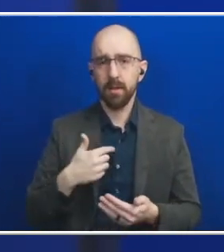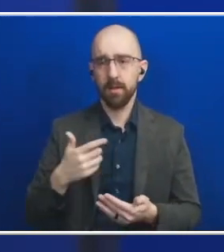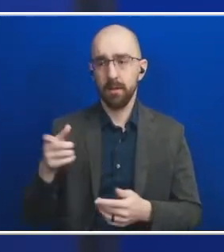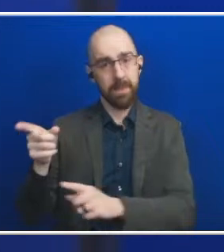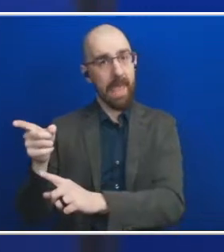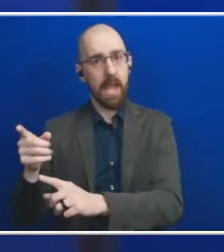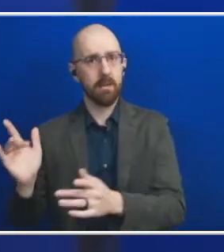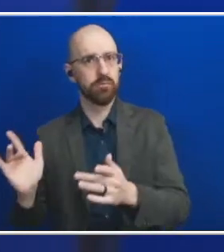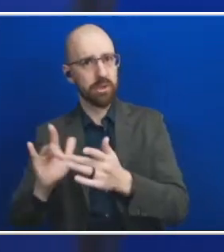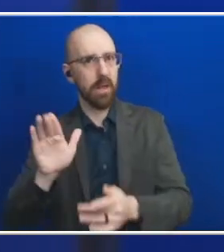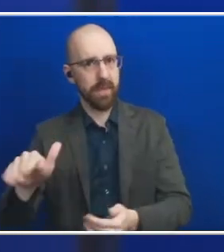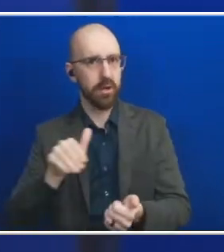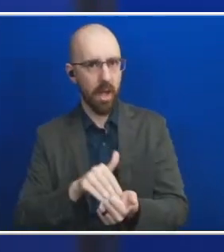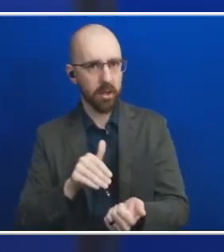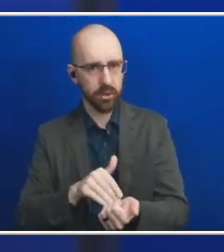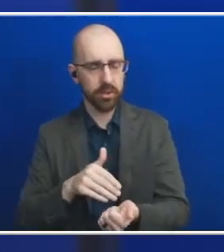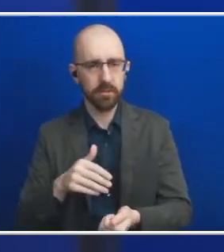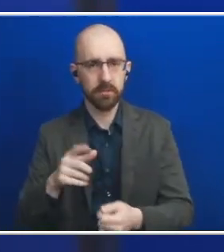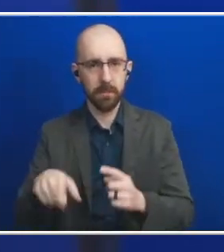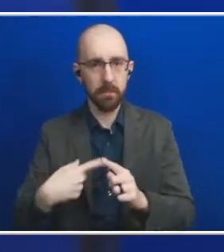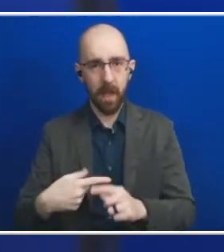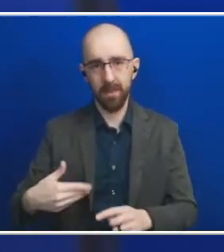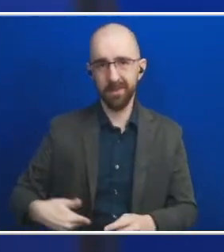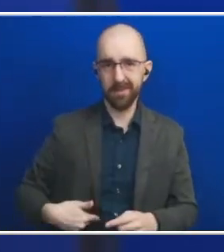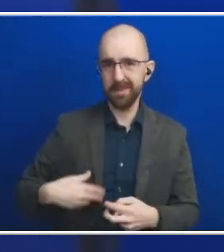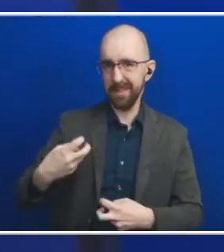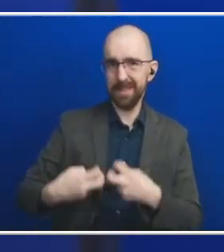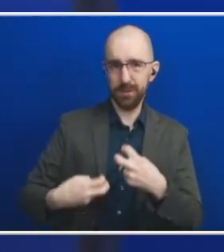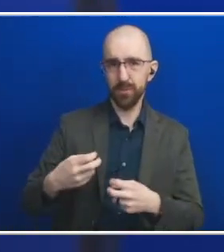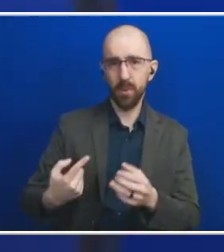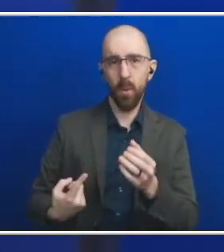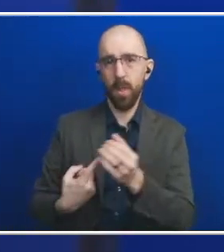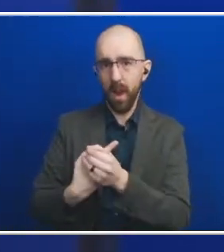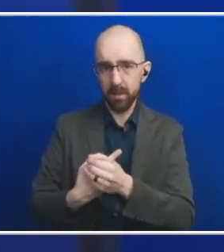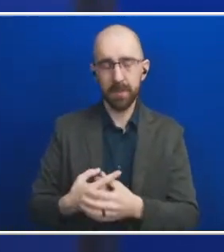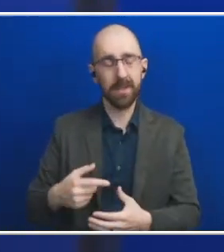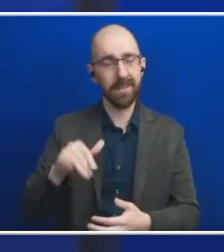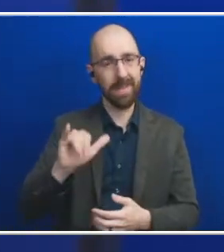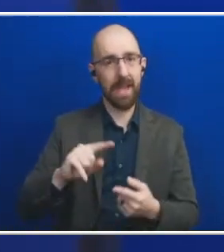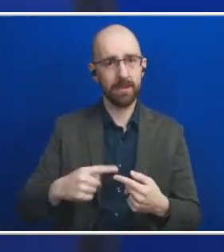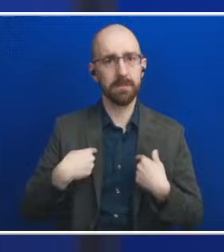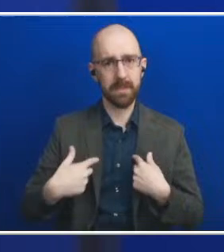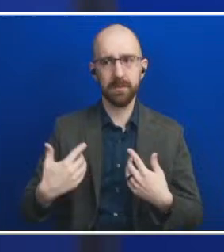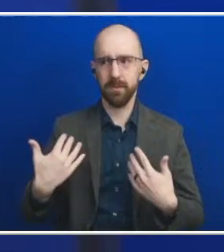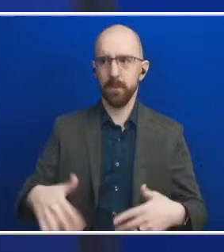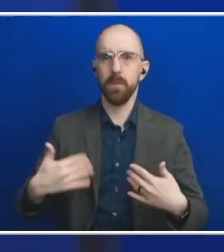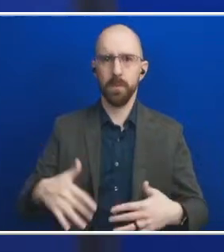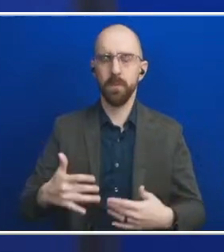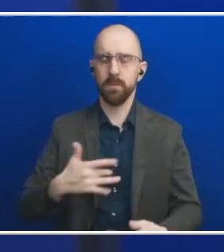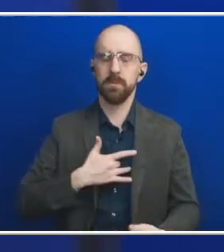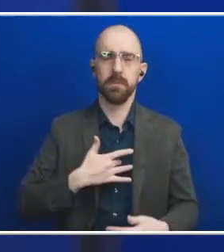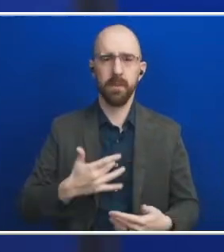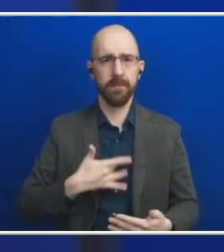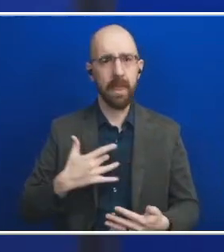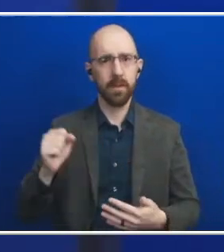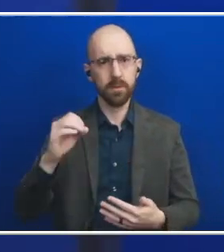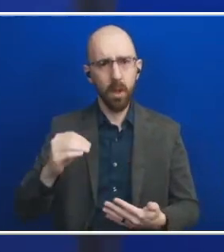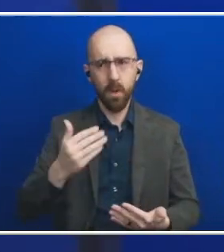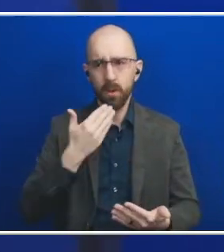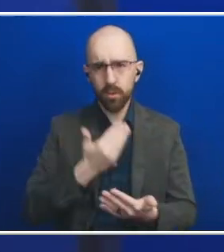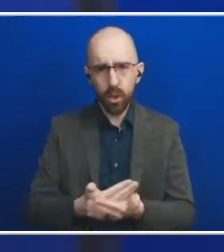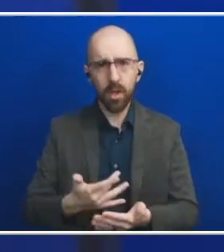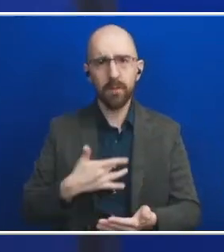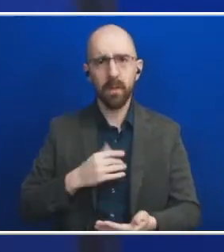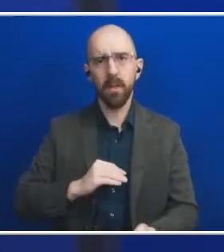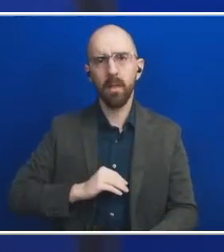colonoscopy. I've had stomach issues, and that to me is like the biggest thing. Like, it makes me feel so good and so rewarding